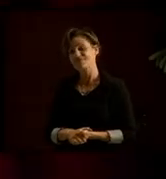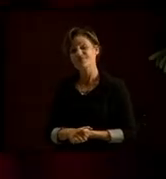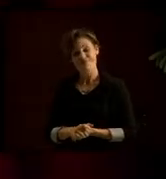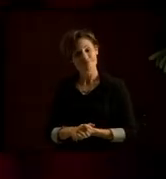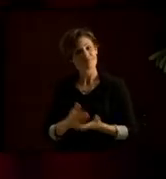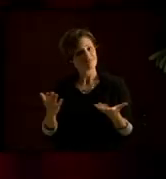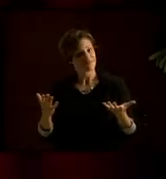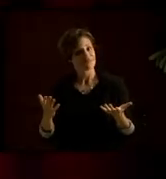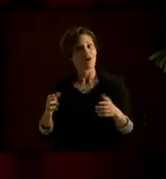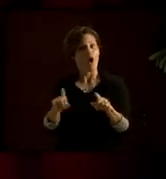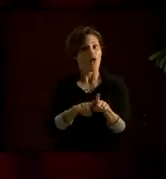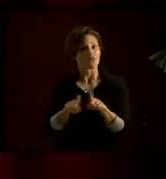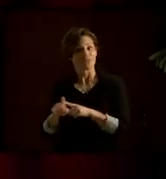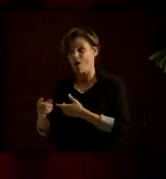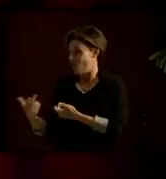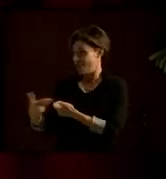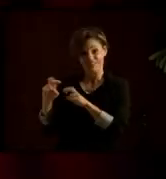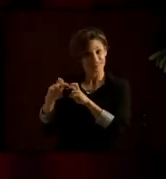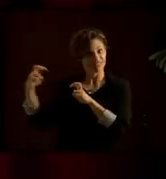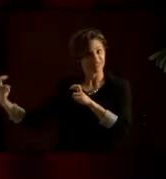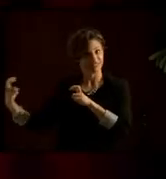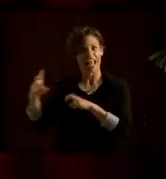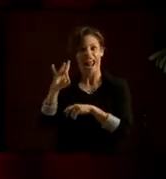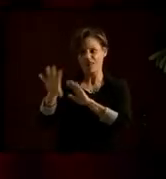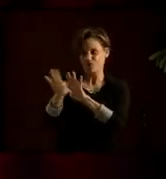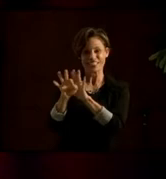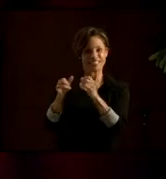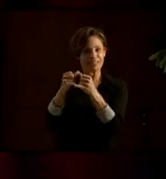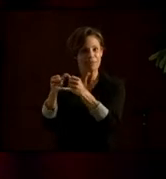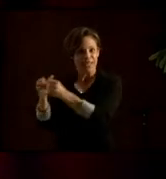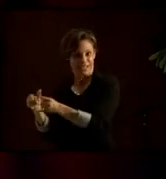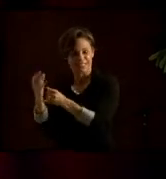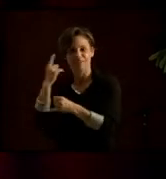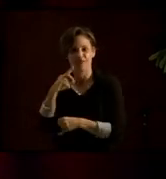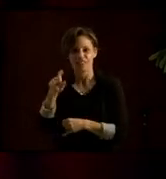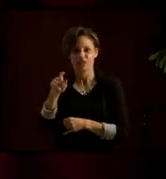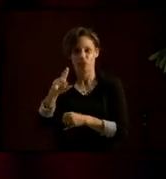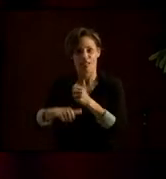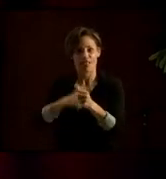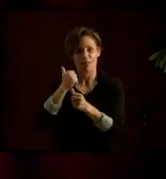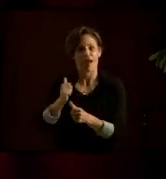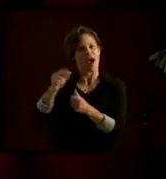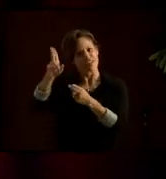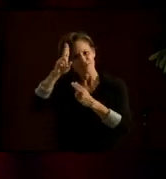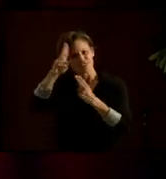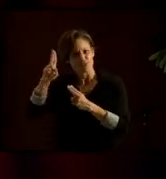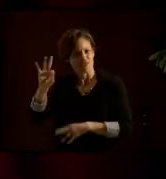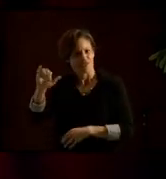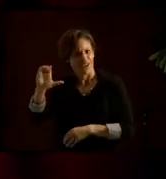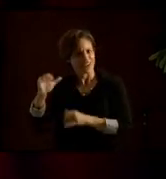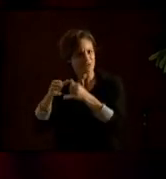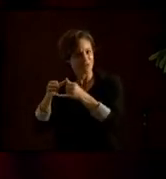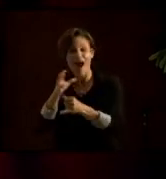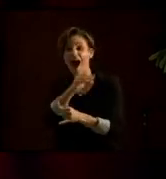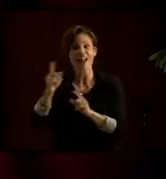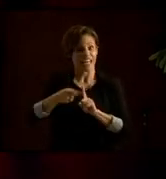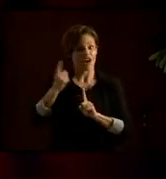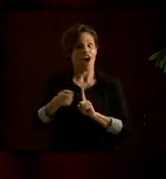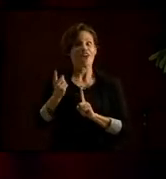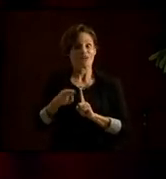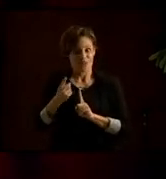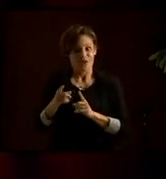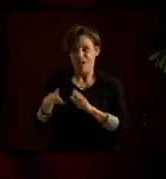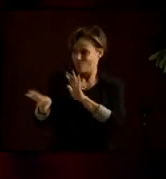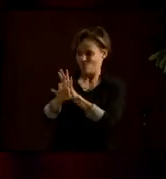We are also joined by the 8 recipients of the SDSU Alumni Distinguished Faculty Award and the inaugural